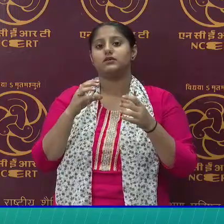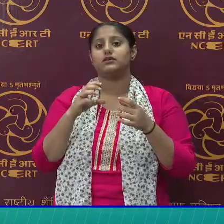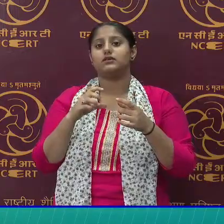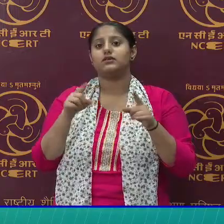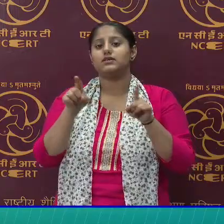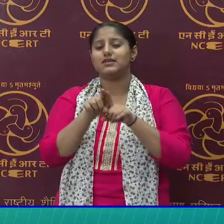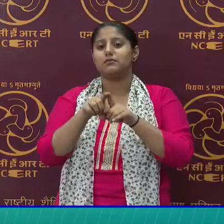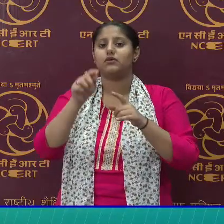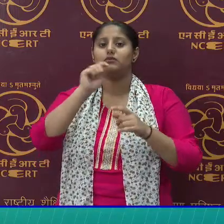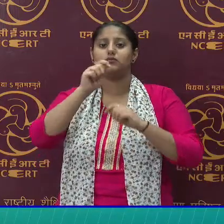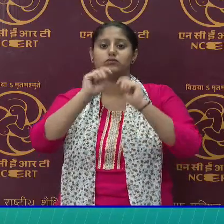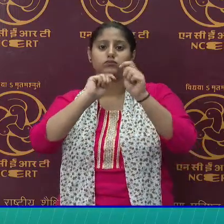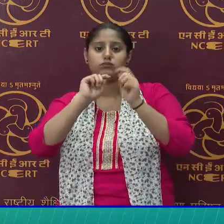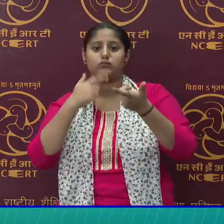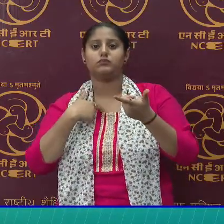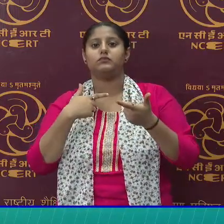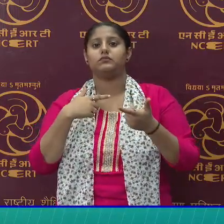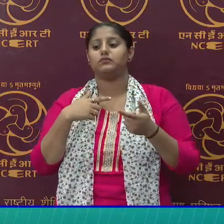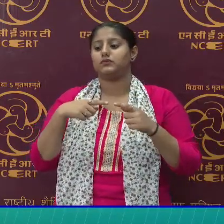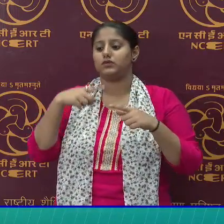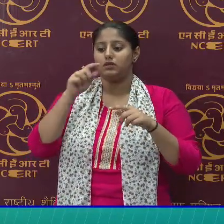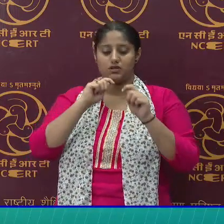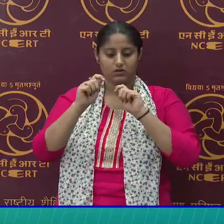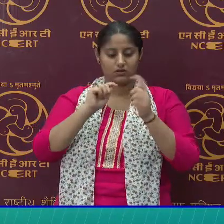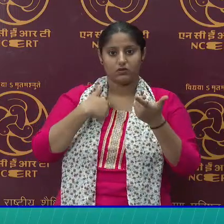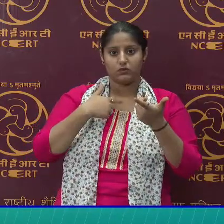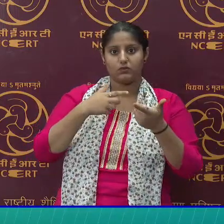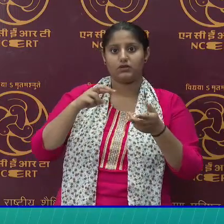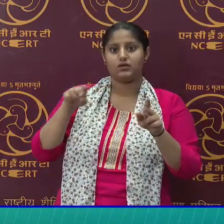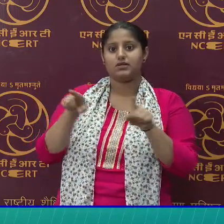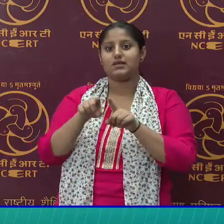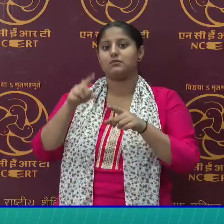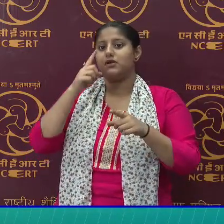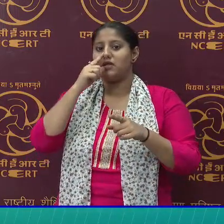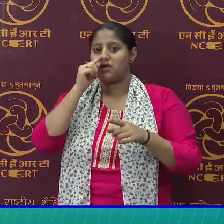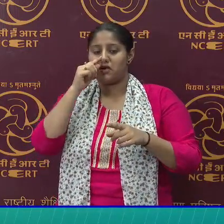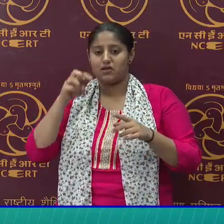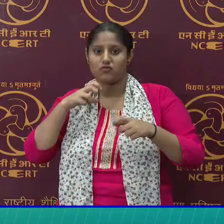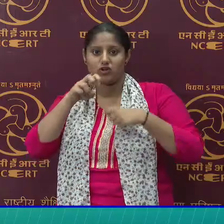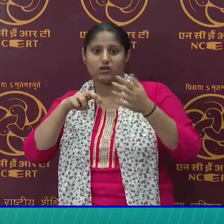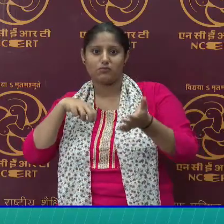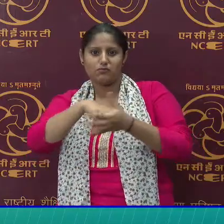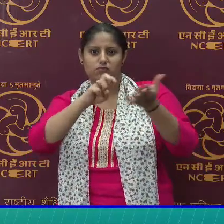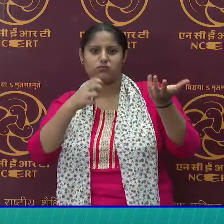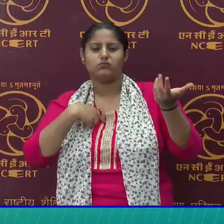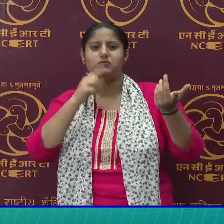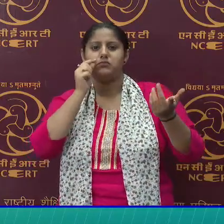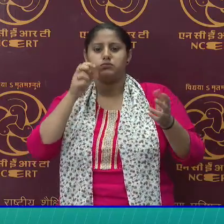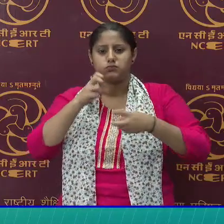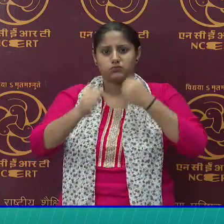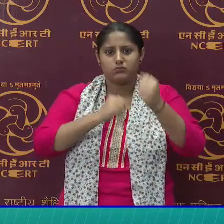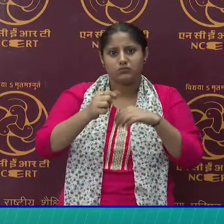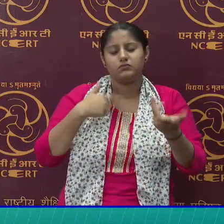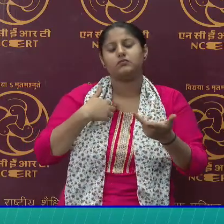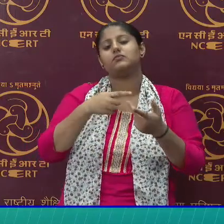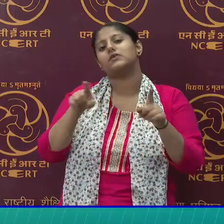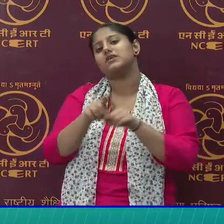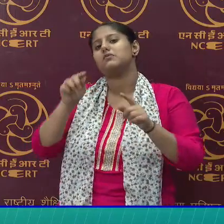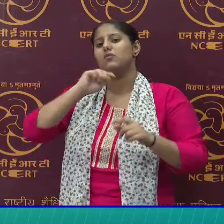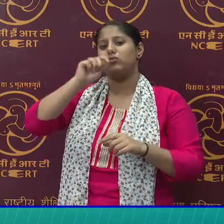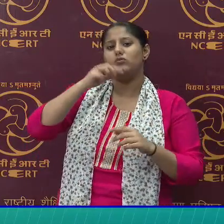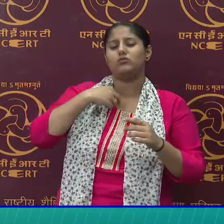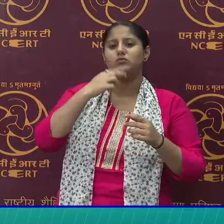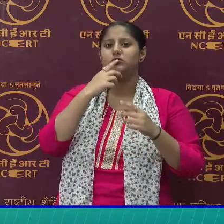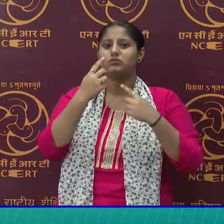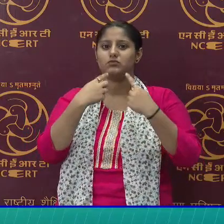commentary. He runs, she hits, you know, simple present tense used like a commentary. And